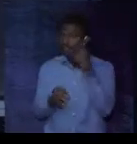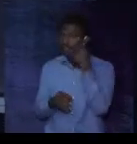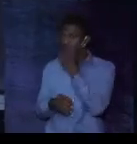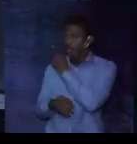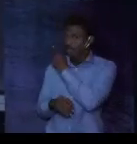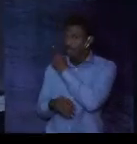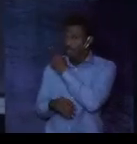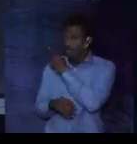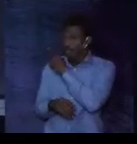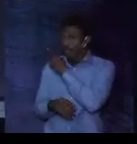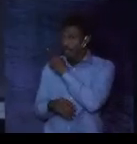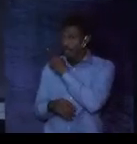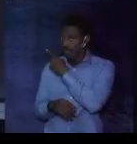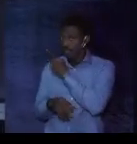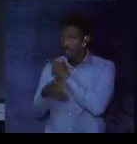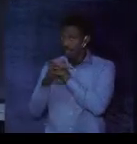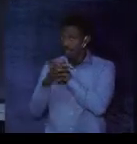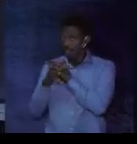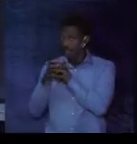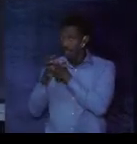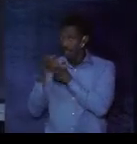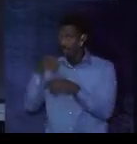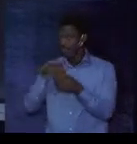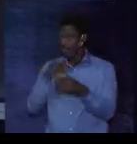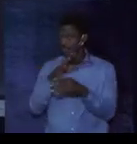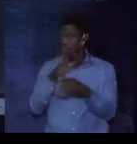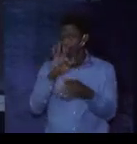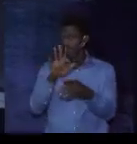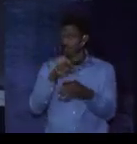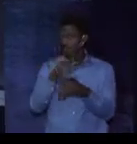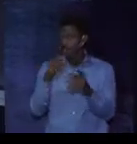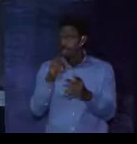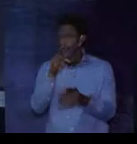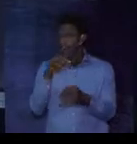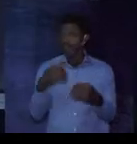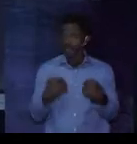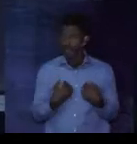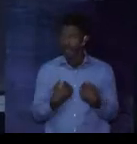ones. You see, 100, 100, 100, 100 in 5